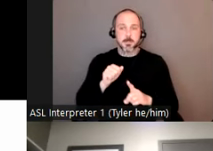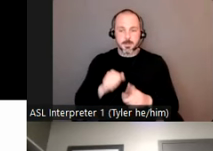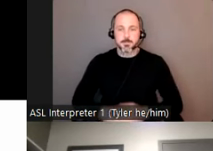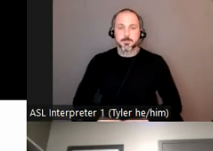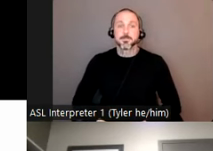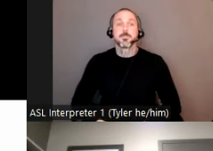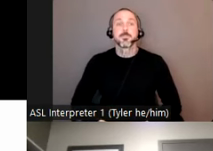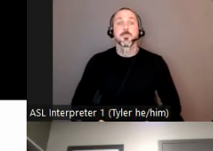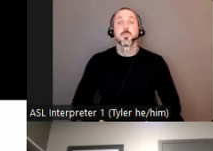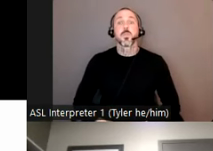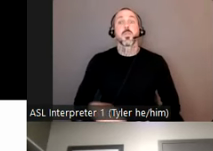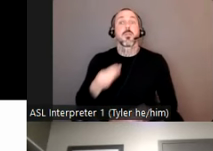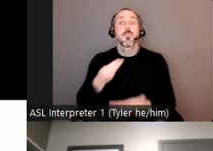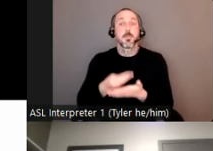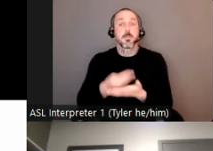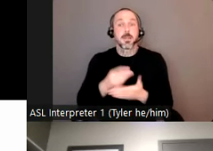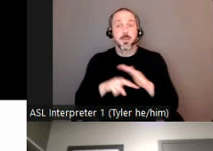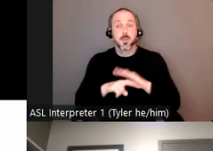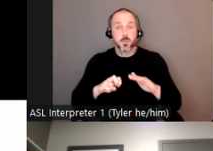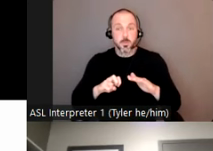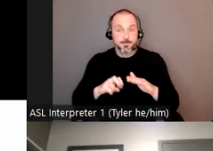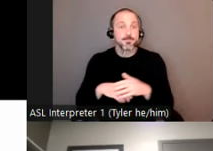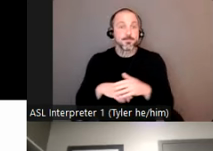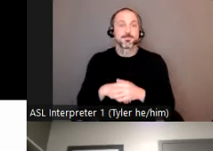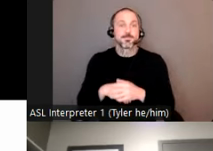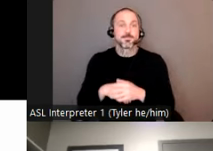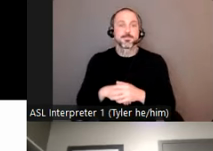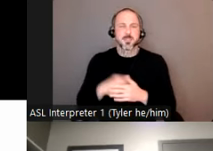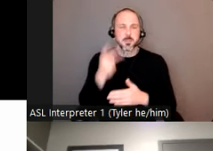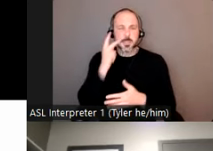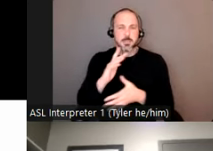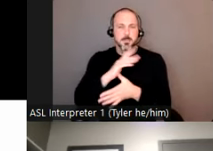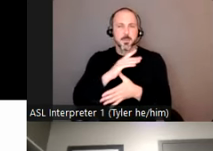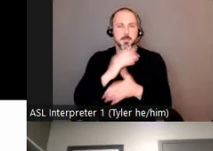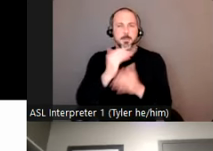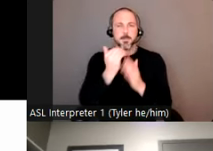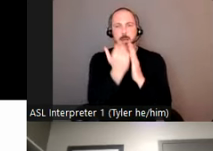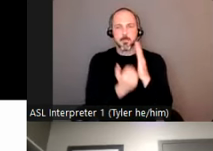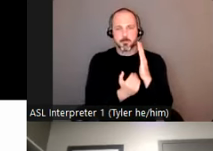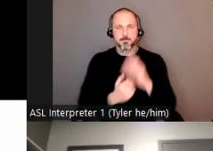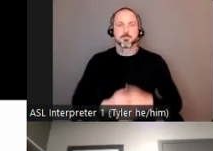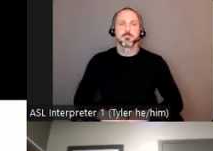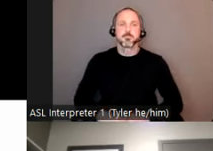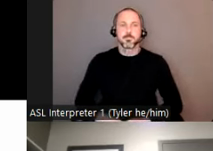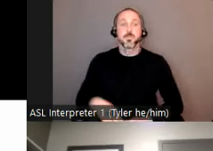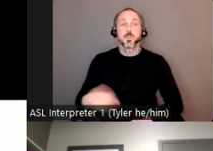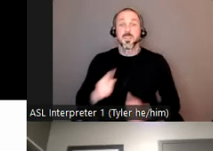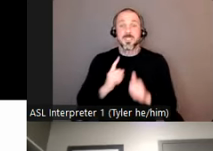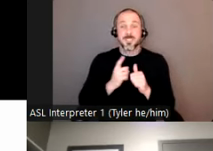So the top reported losses, Chris picked up on this and touched on a bit of it. The crypto investment